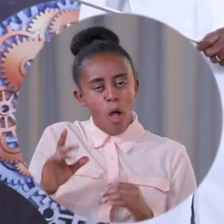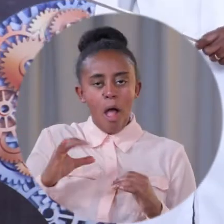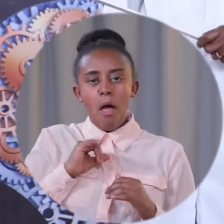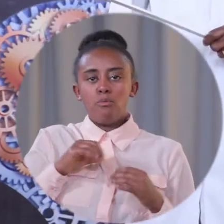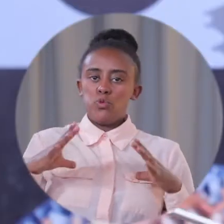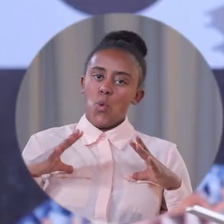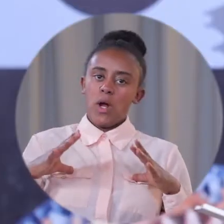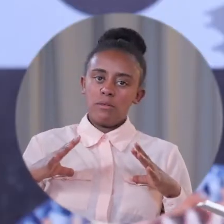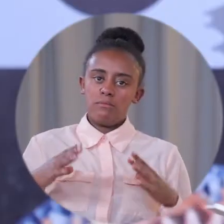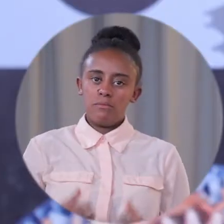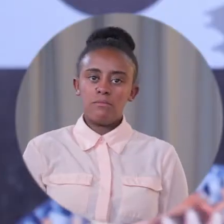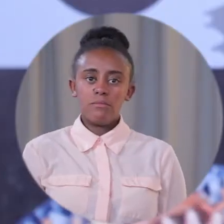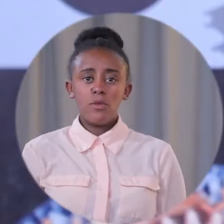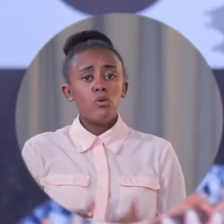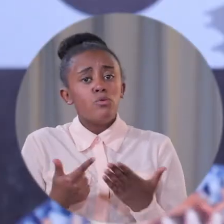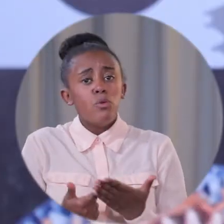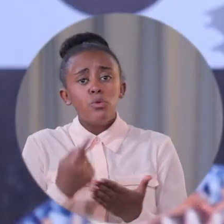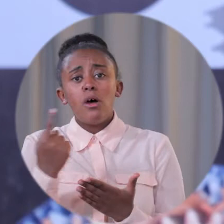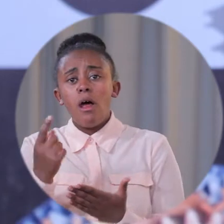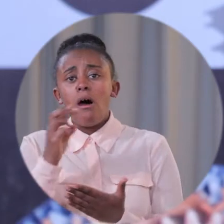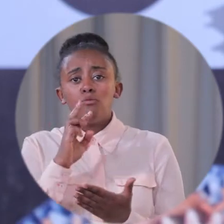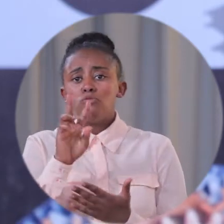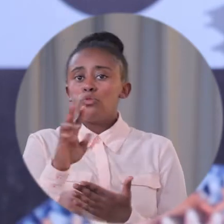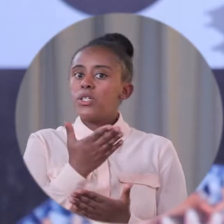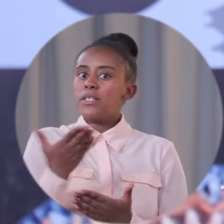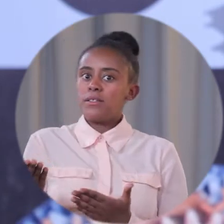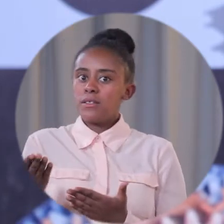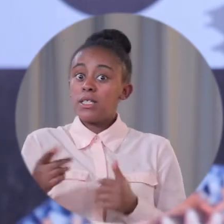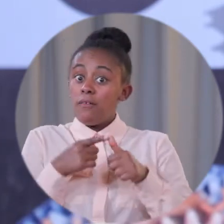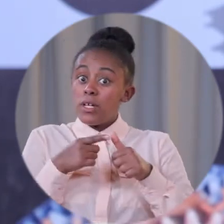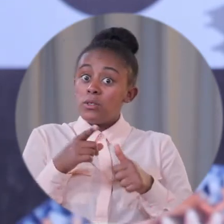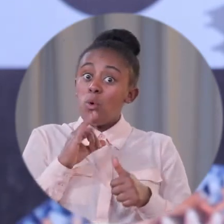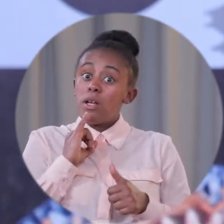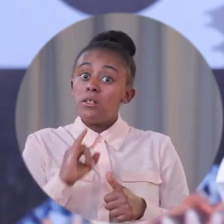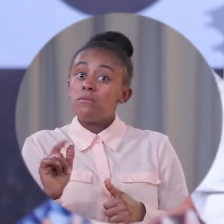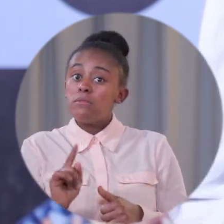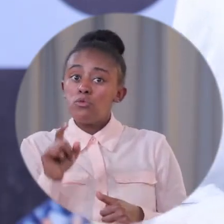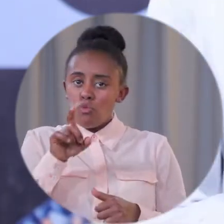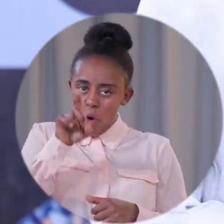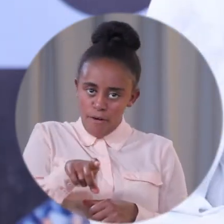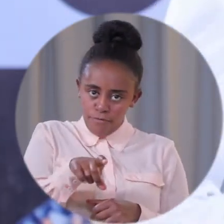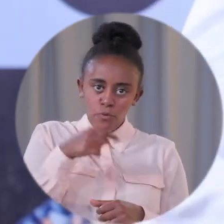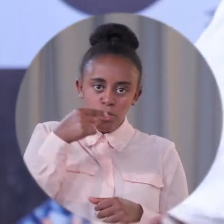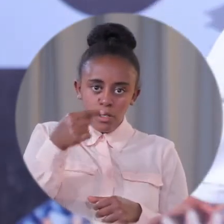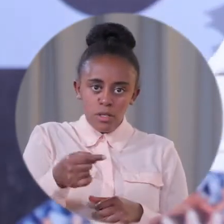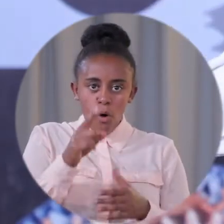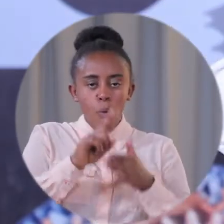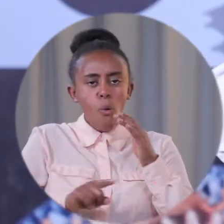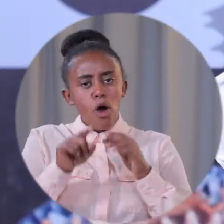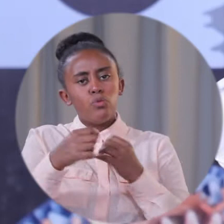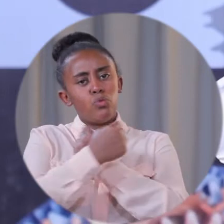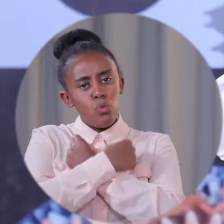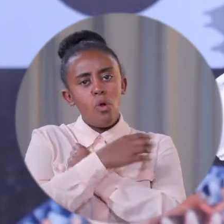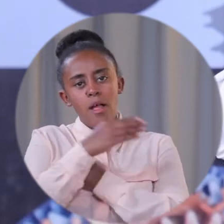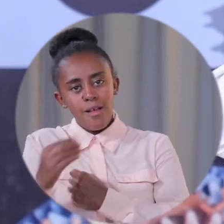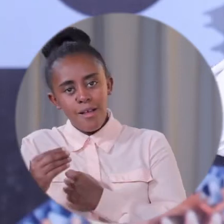you. So, there are two things over here. The first one is you have to say what you like